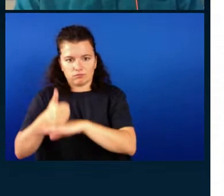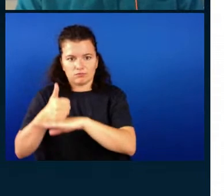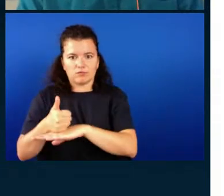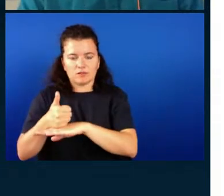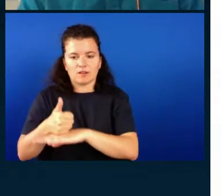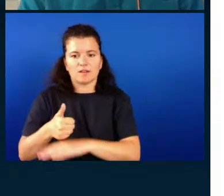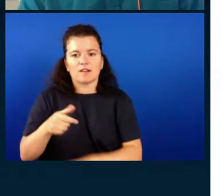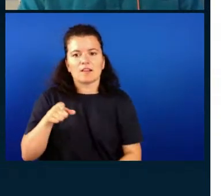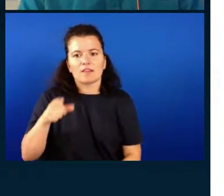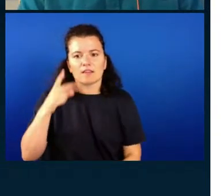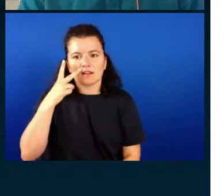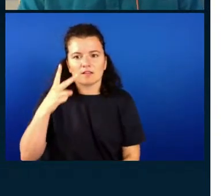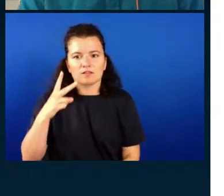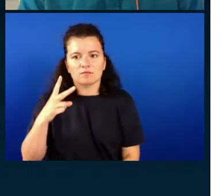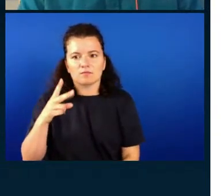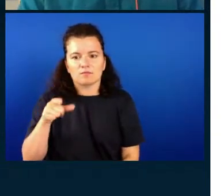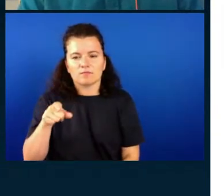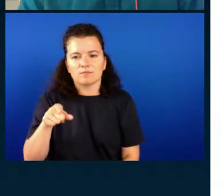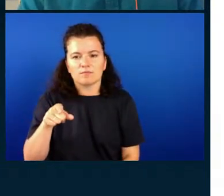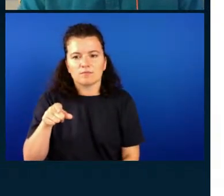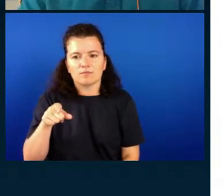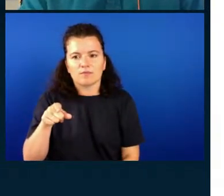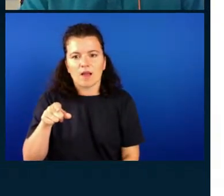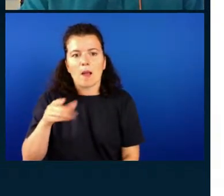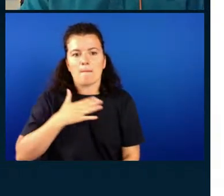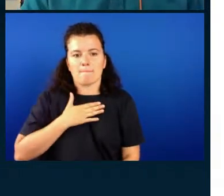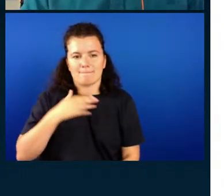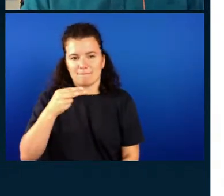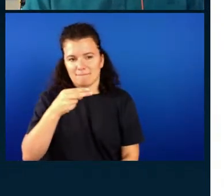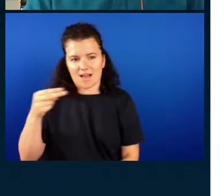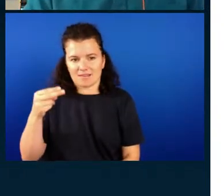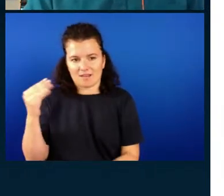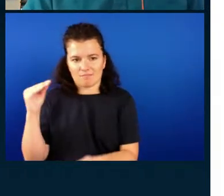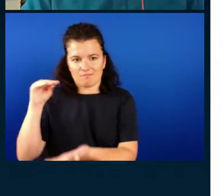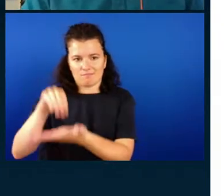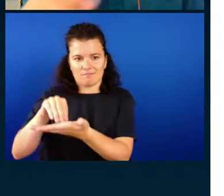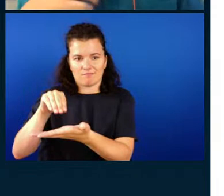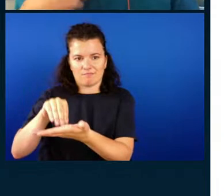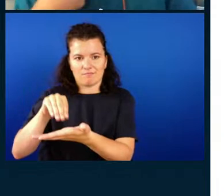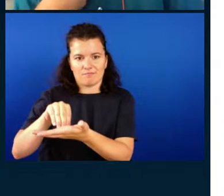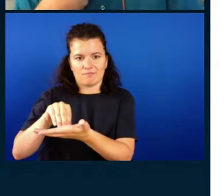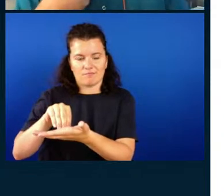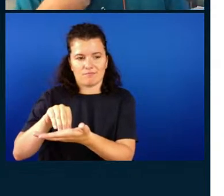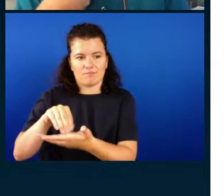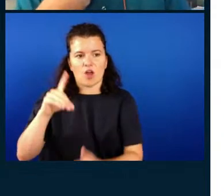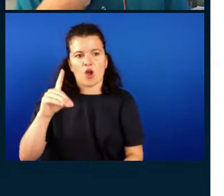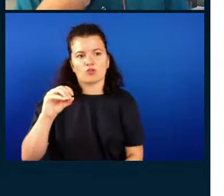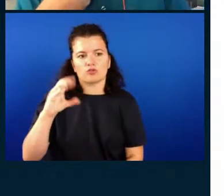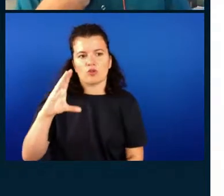running. We'll see if it's working. So I'll type in my name, because that's my Docker Hub.